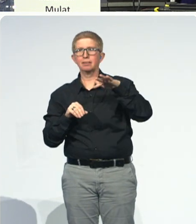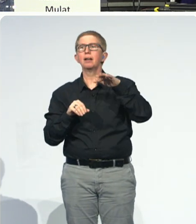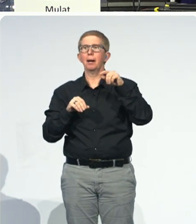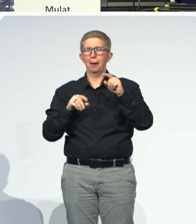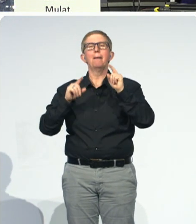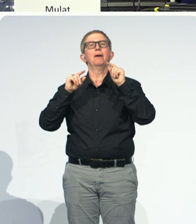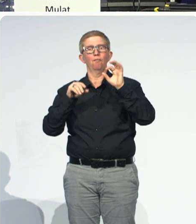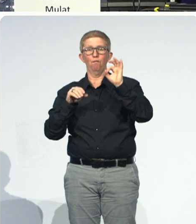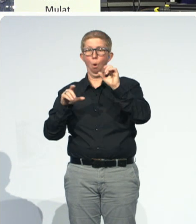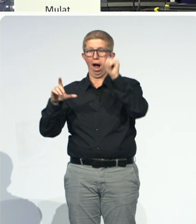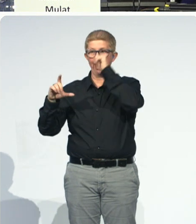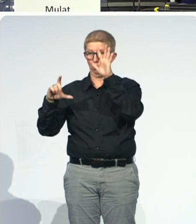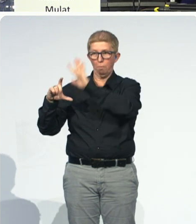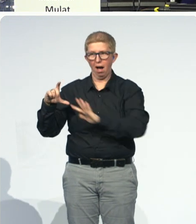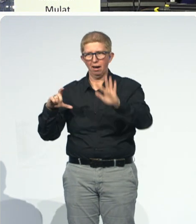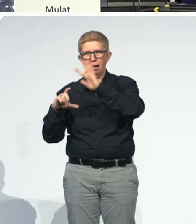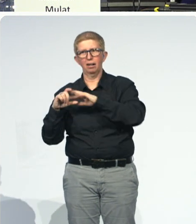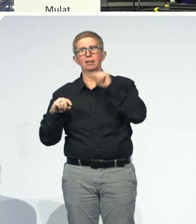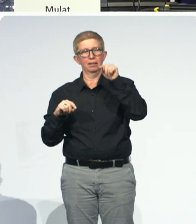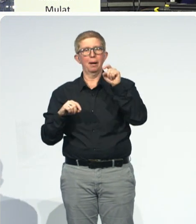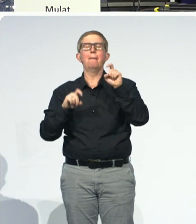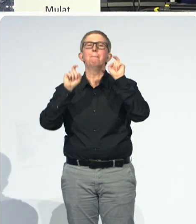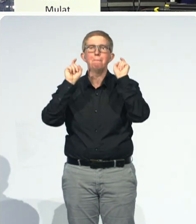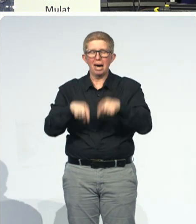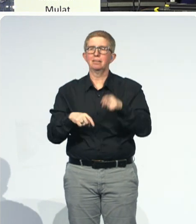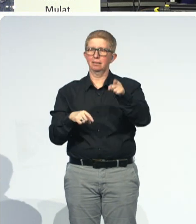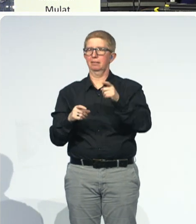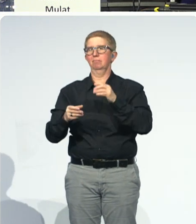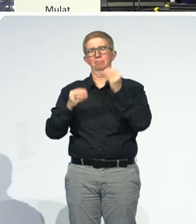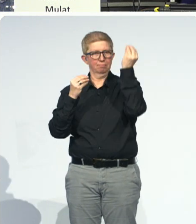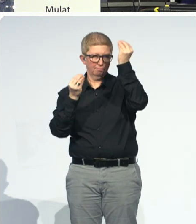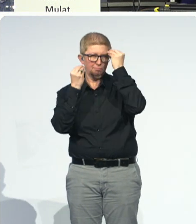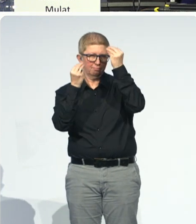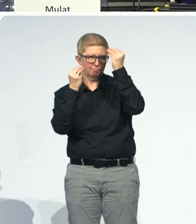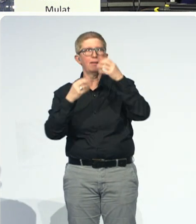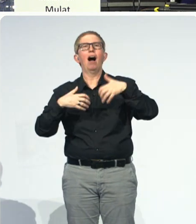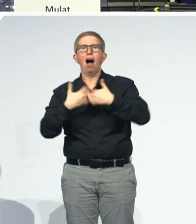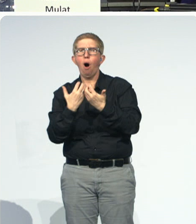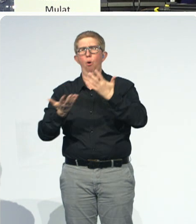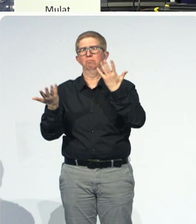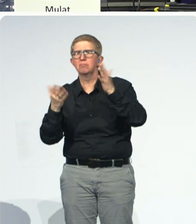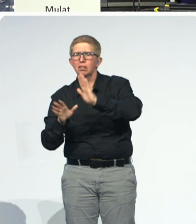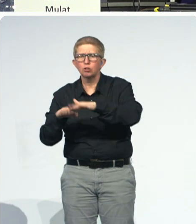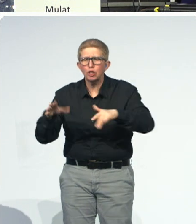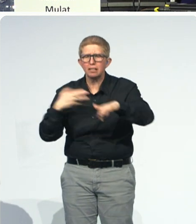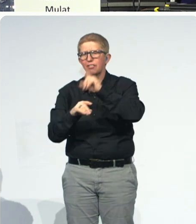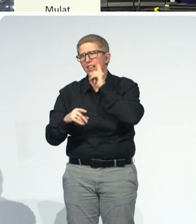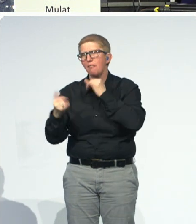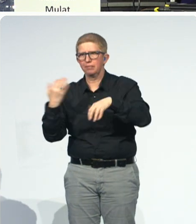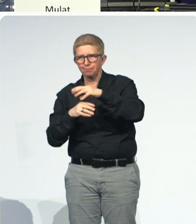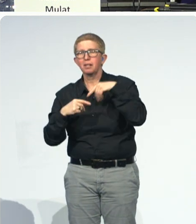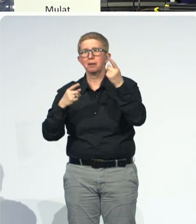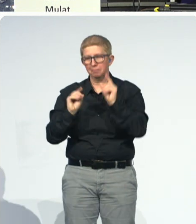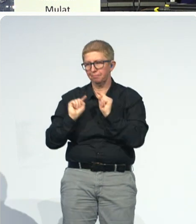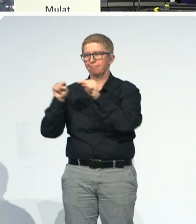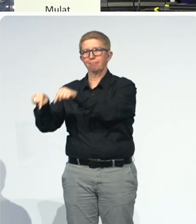rounds to build mainly the capacity of teachers in providing quality education